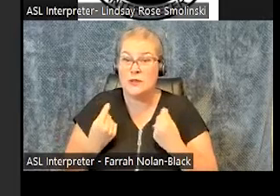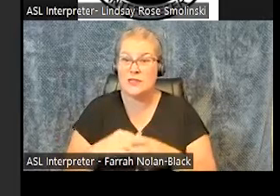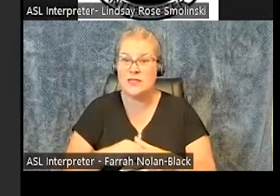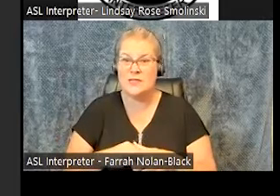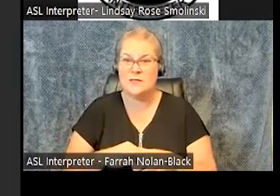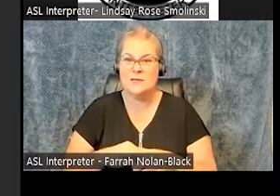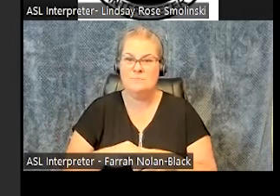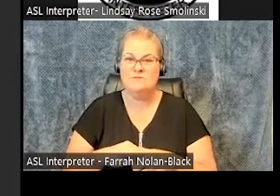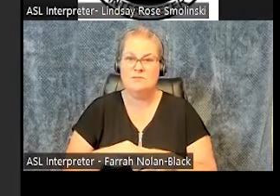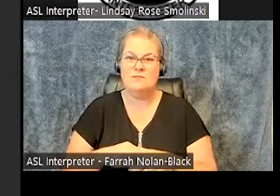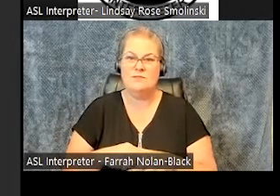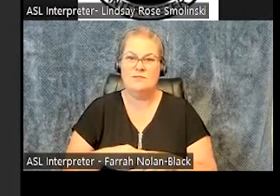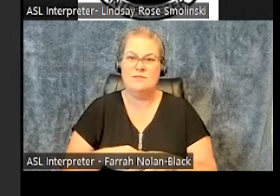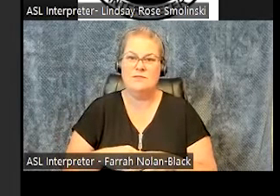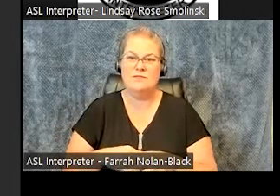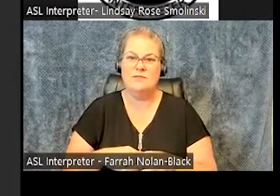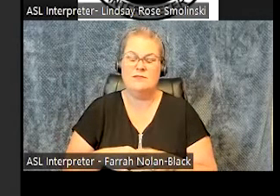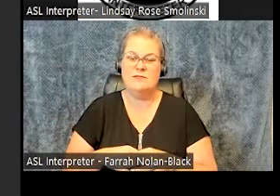Oh,